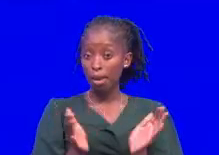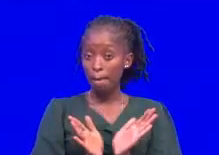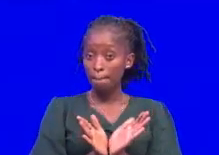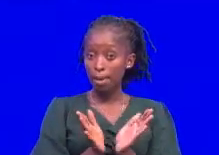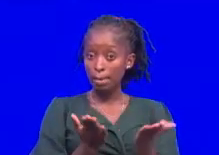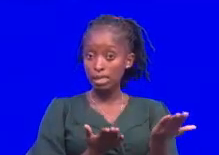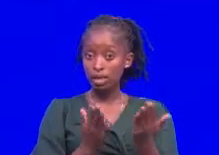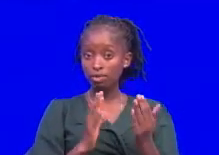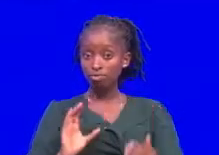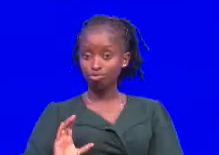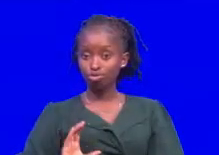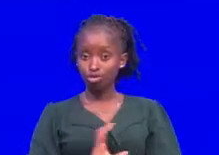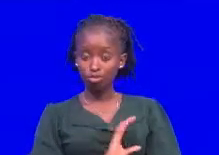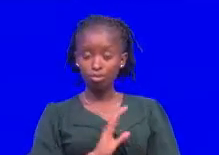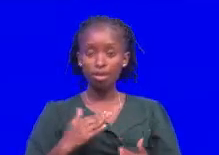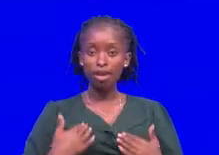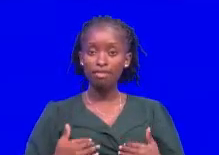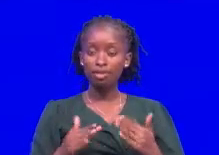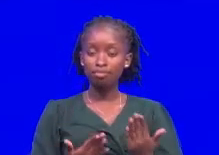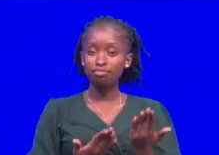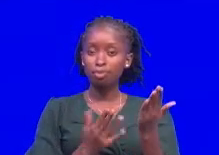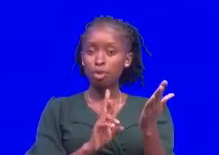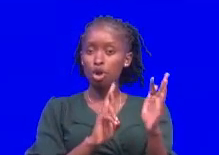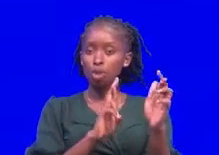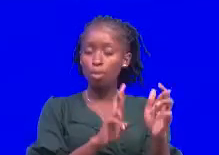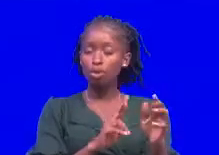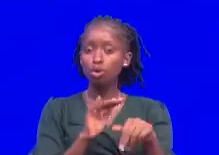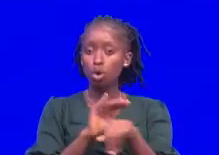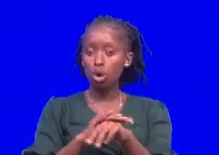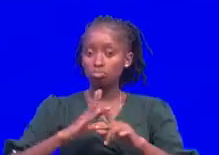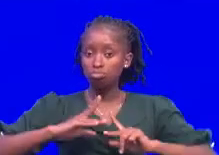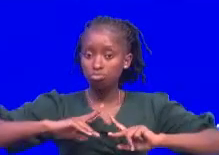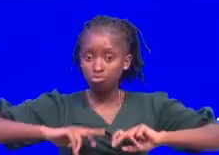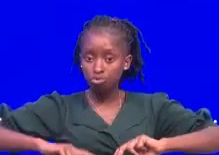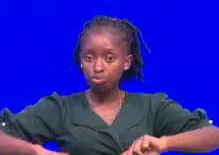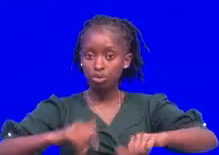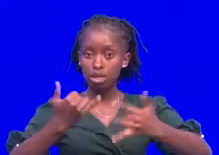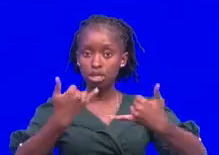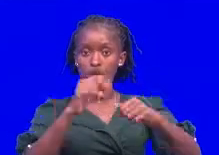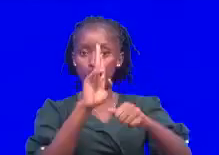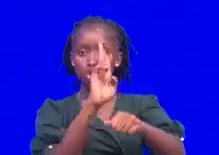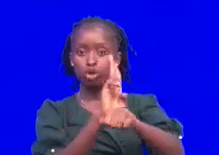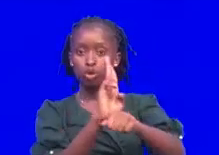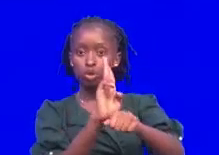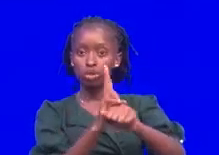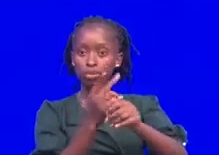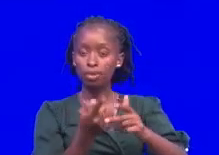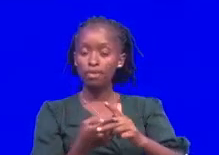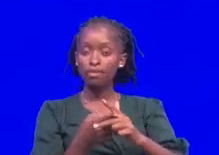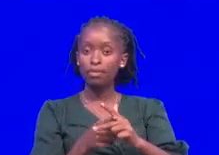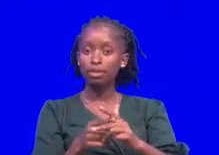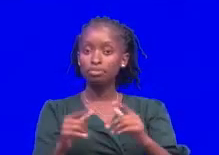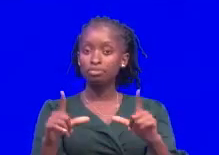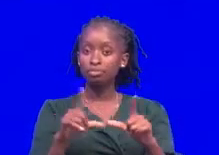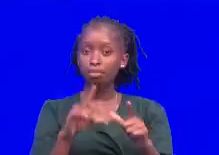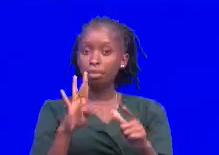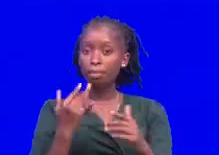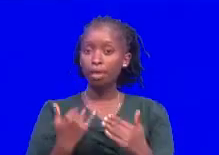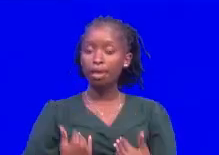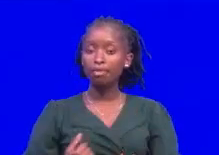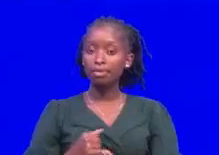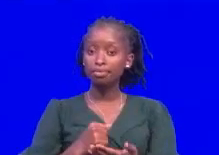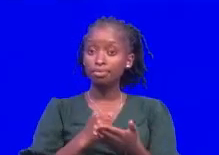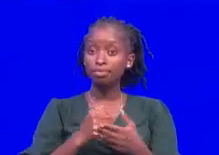Service Commission has handed over a report on investigations into usage of fake certificates by employees in the public